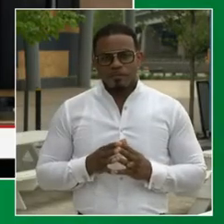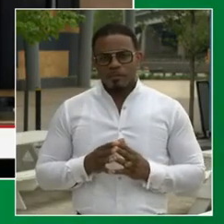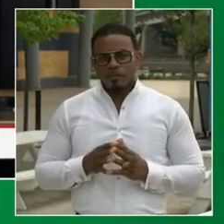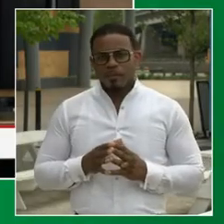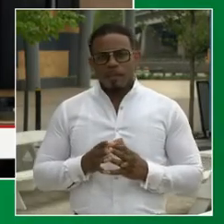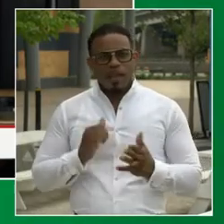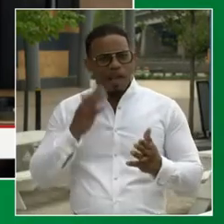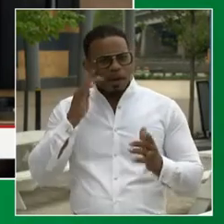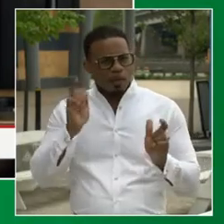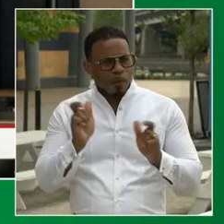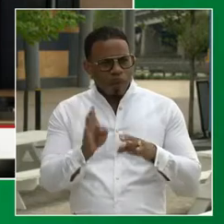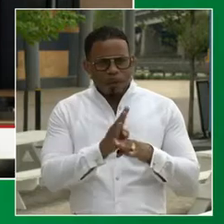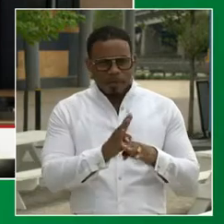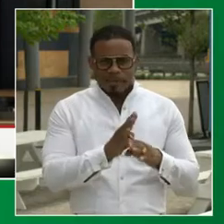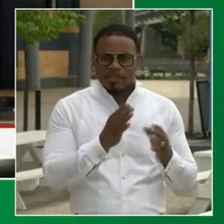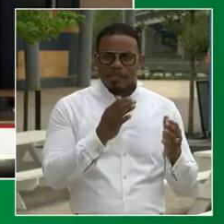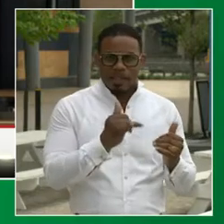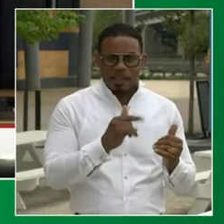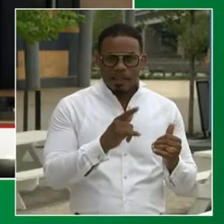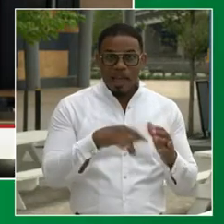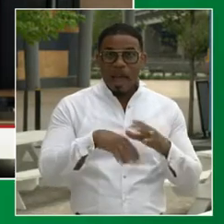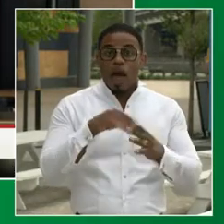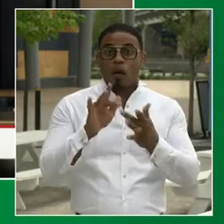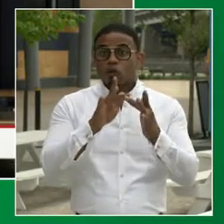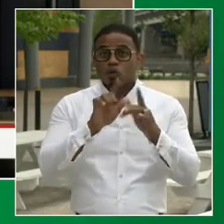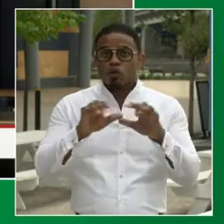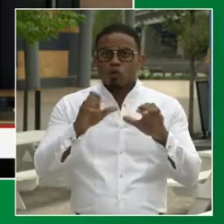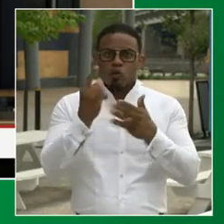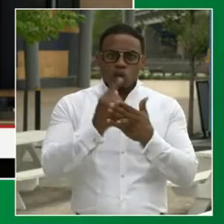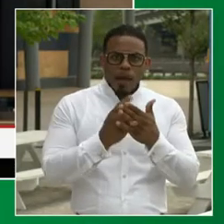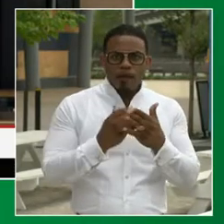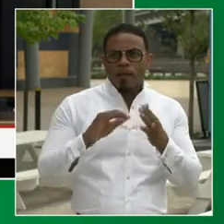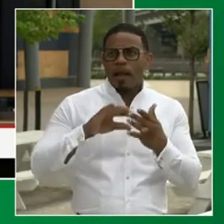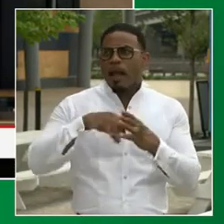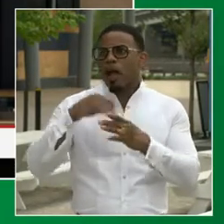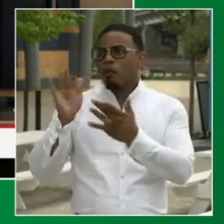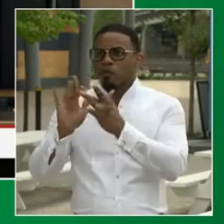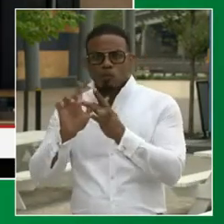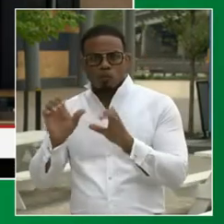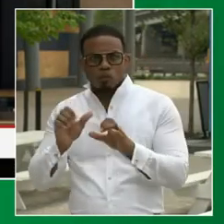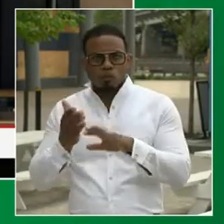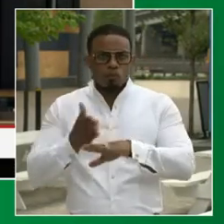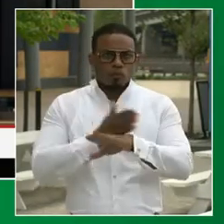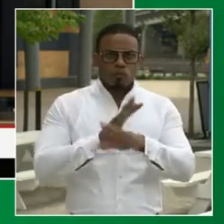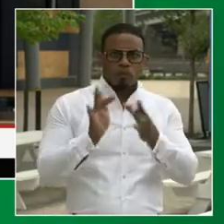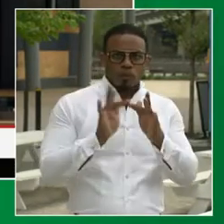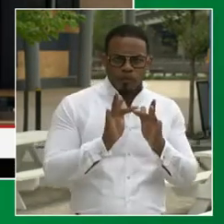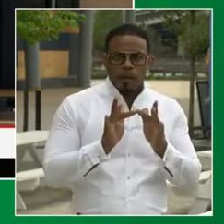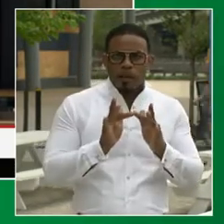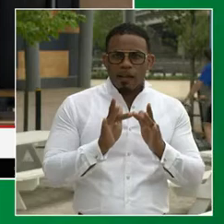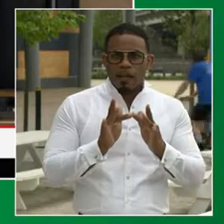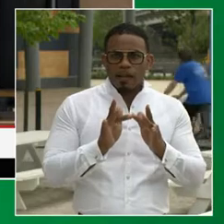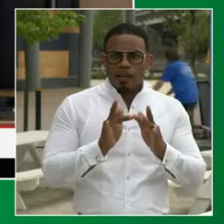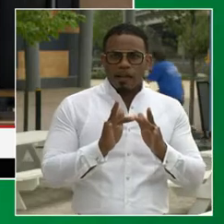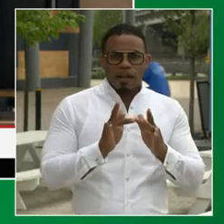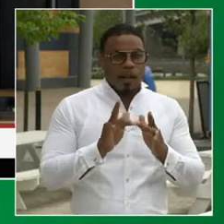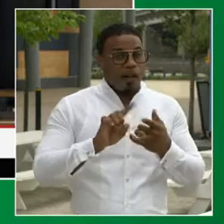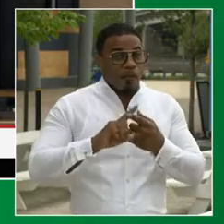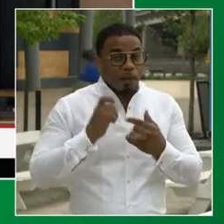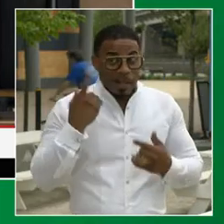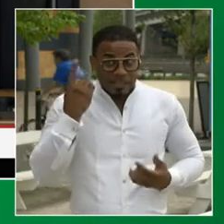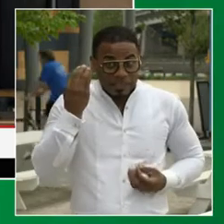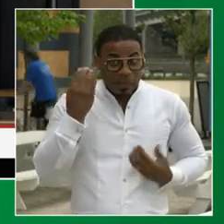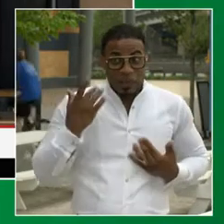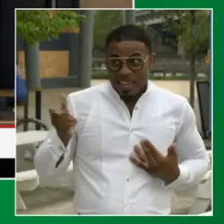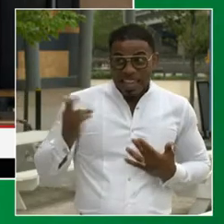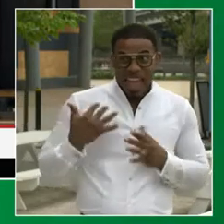I know small businesses that now they outsourcing to do graphics, they're outsourcing to upgrade their website. A friend of mine just told me that